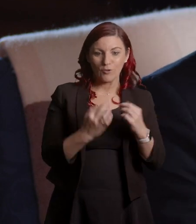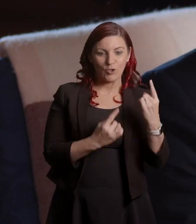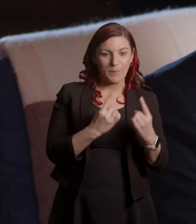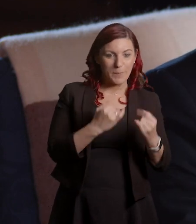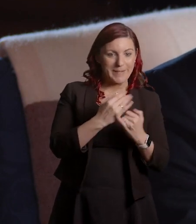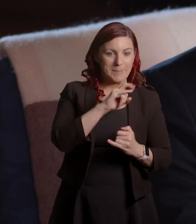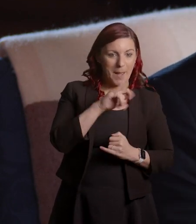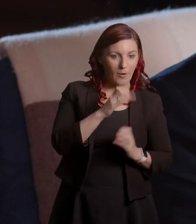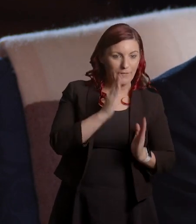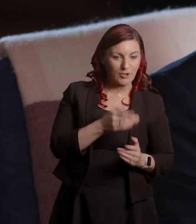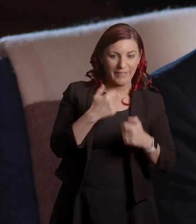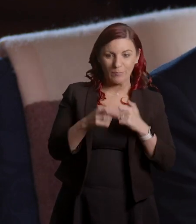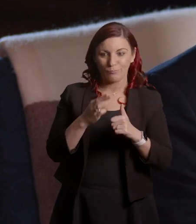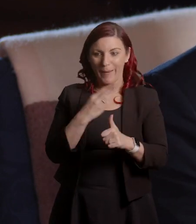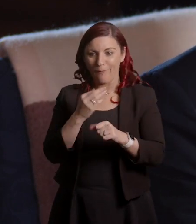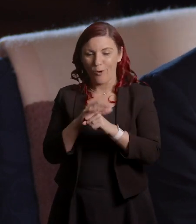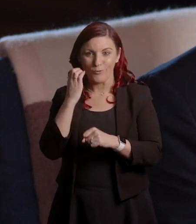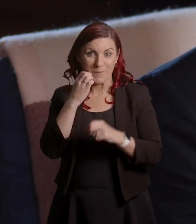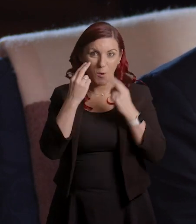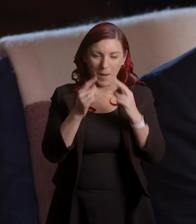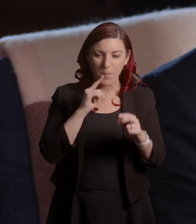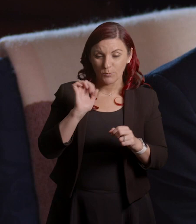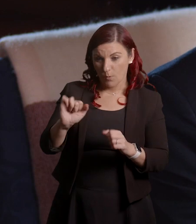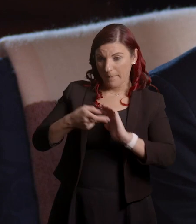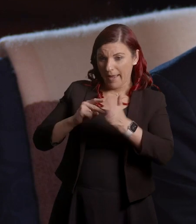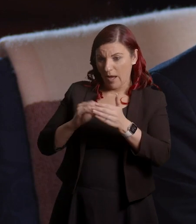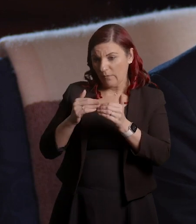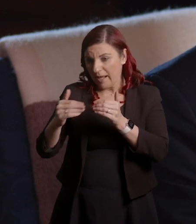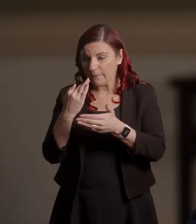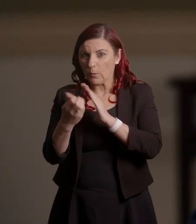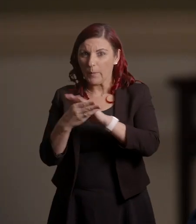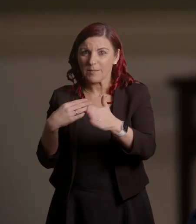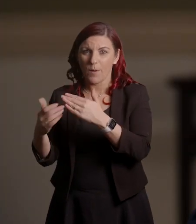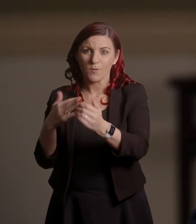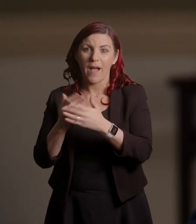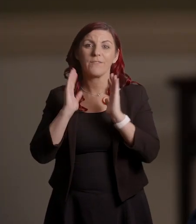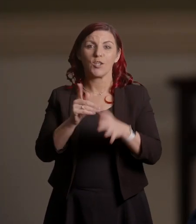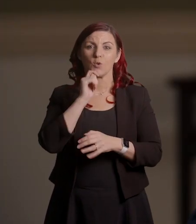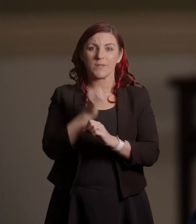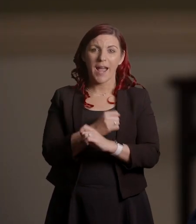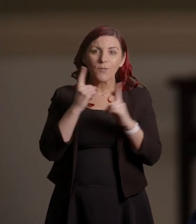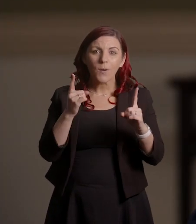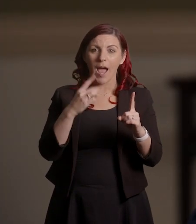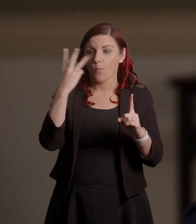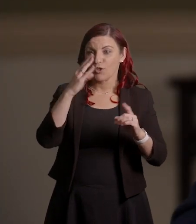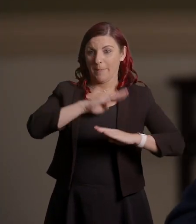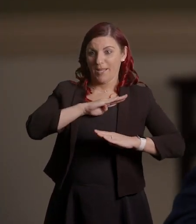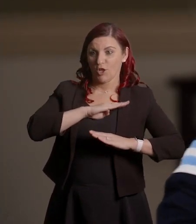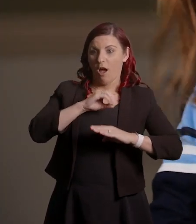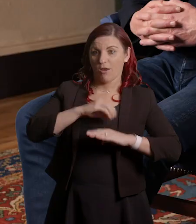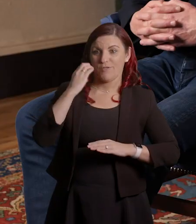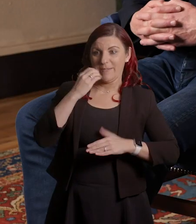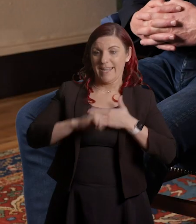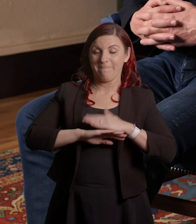following the championship in September or wherever it might be. So what is the plan for the next couple of weeks? I've already told everyone that we're watching the match back